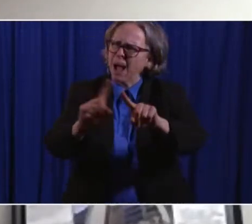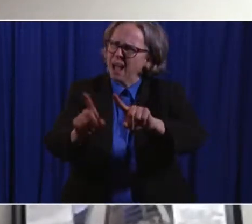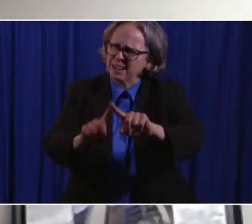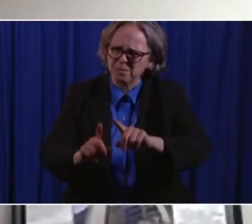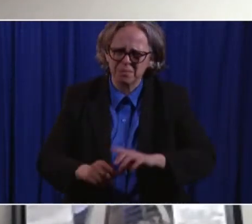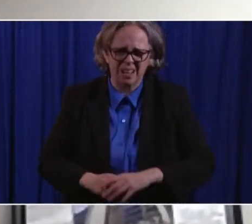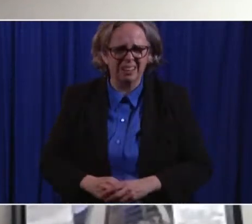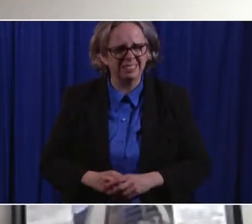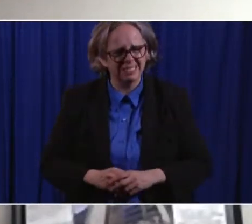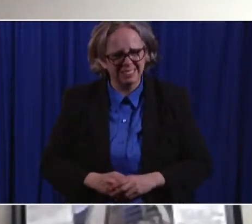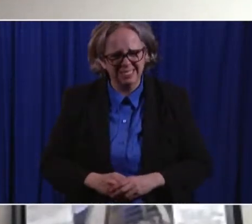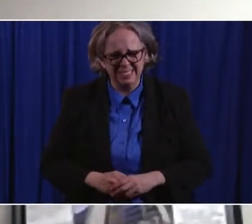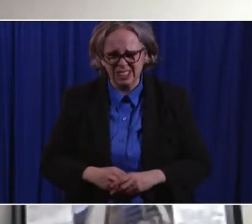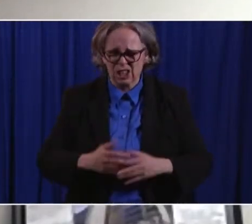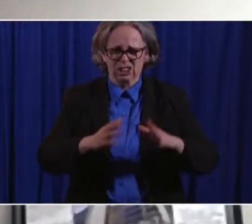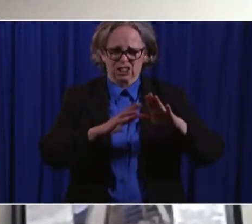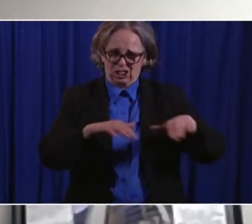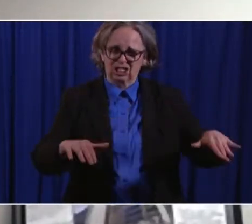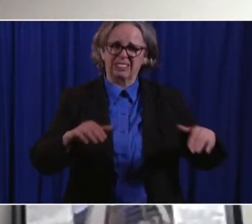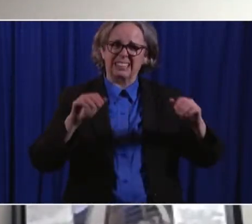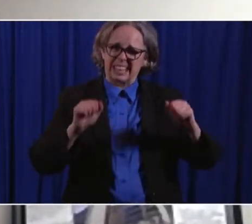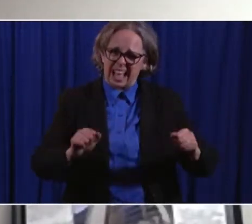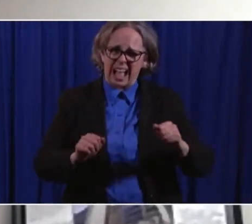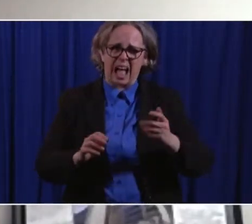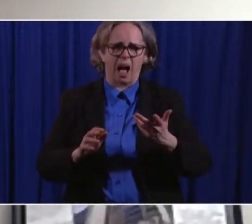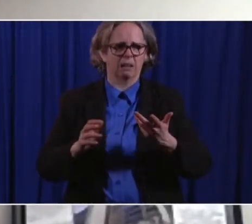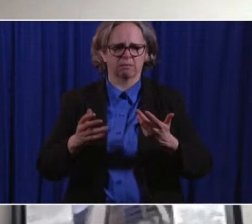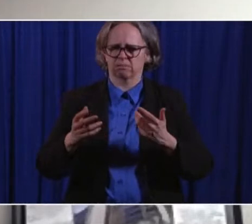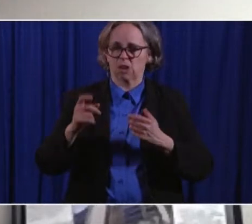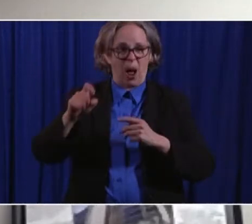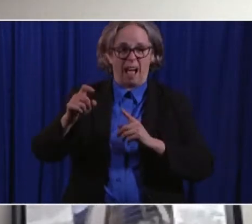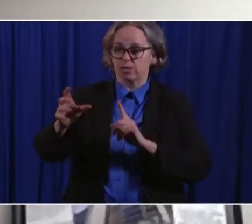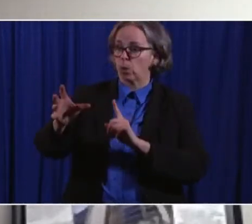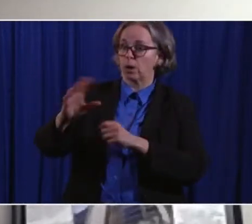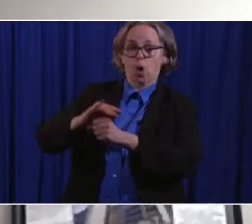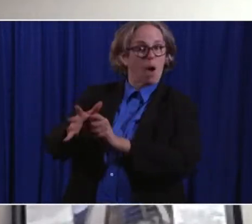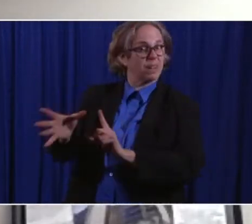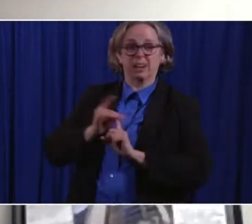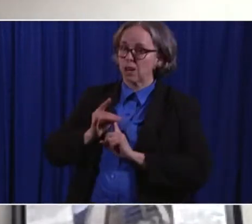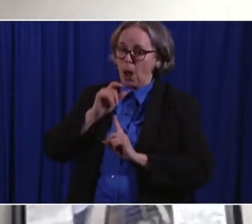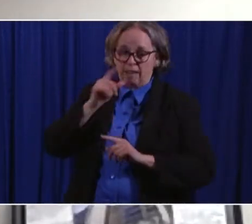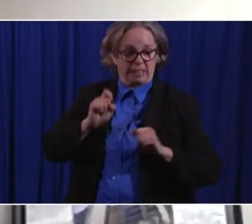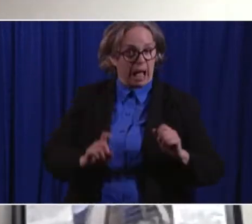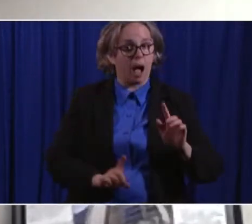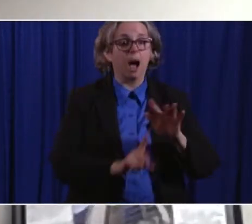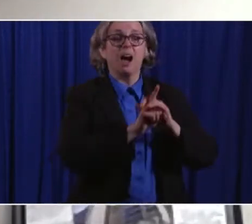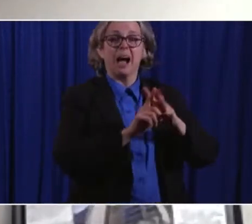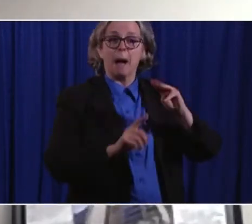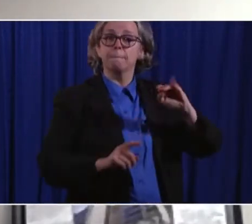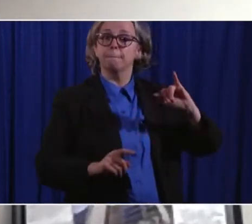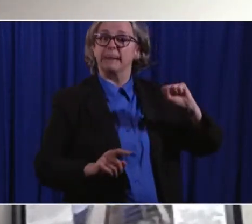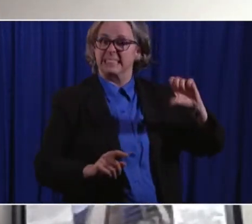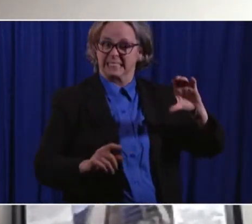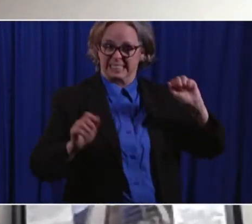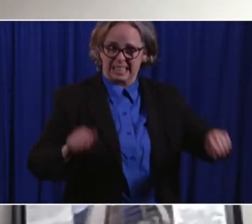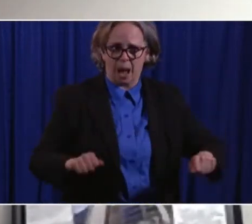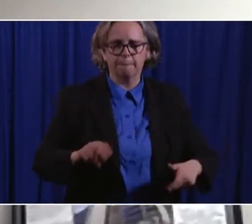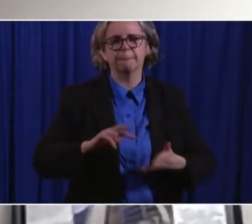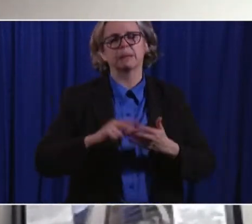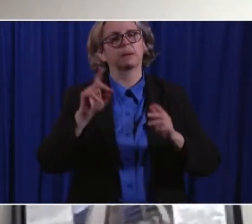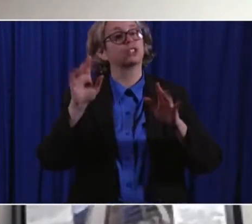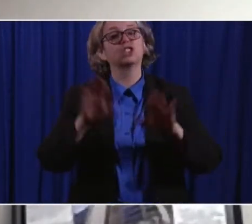can still go on to develop this. So it's still going to be dependent on appropriate social distancing protocols, mask wearing,